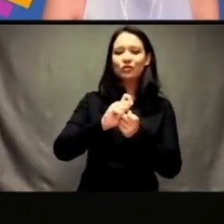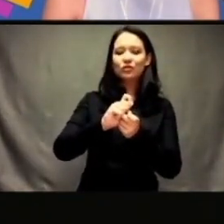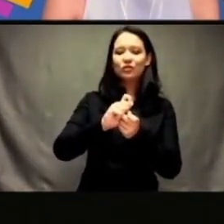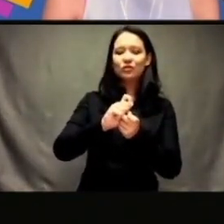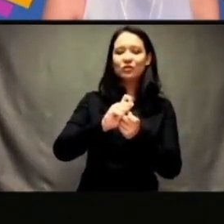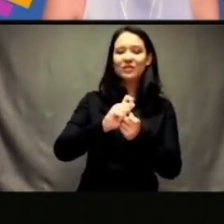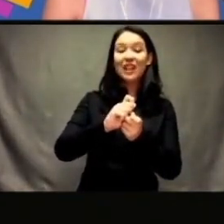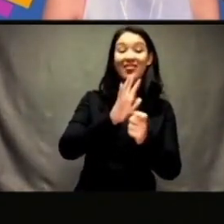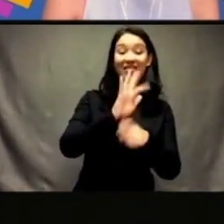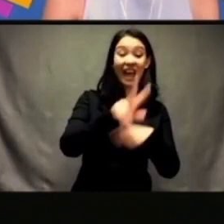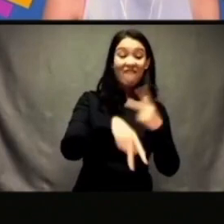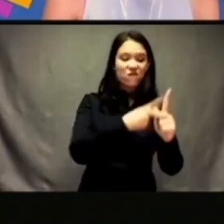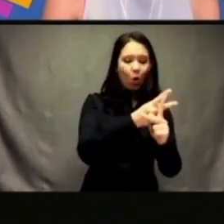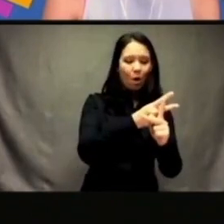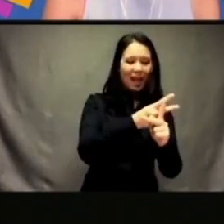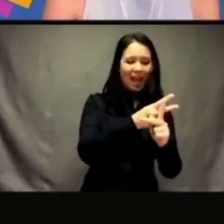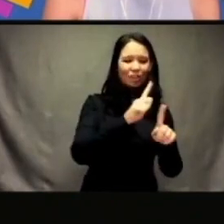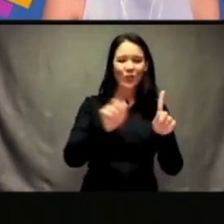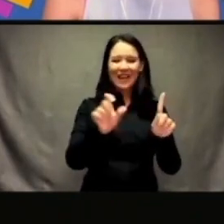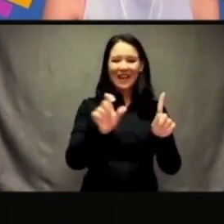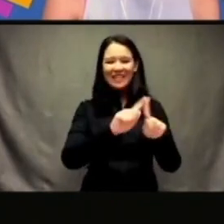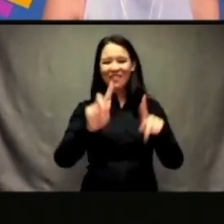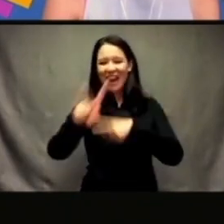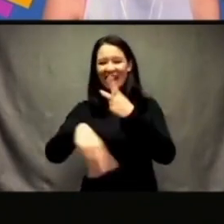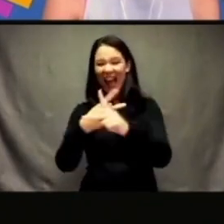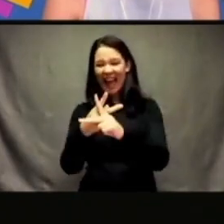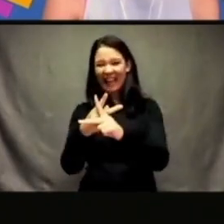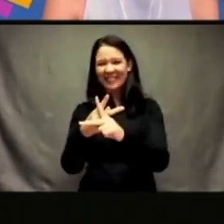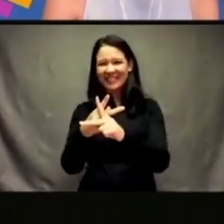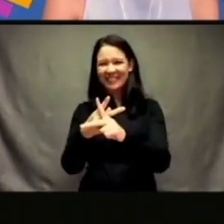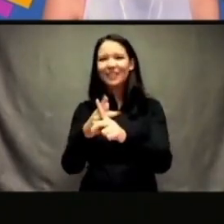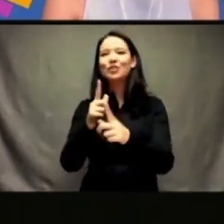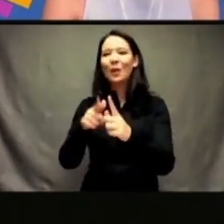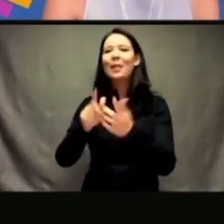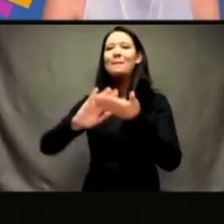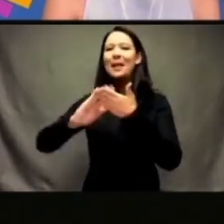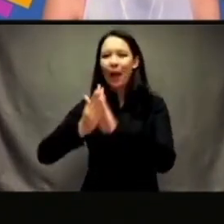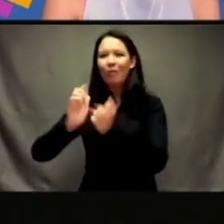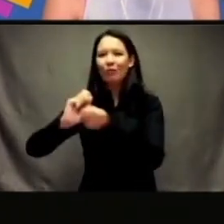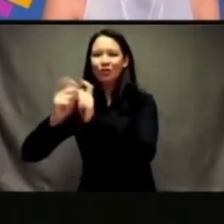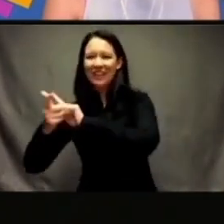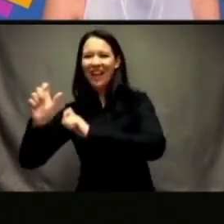translating the format into a format so that it can be translatable.